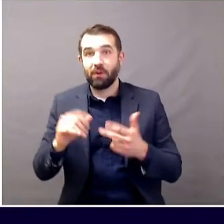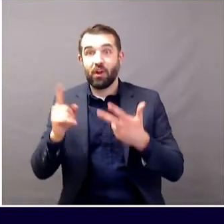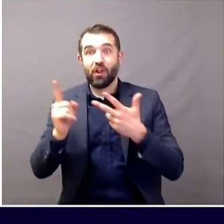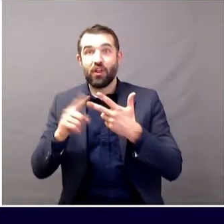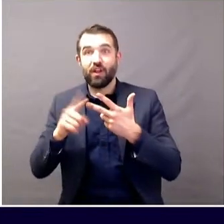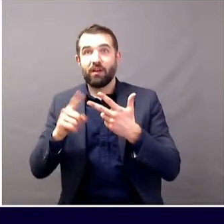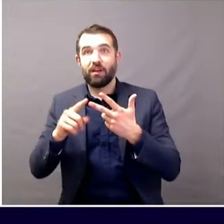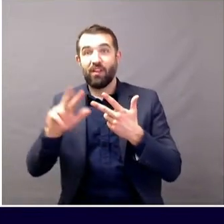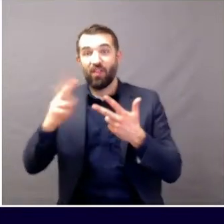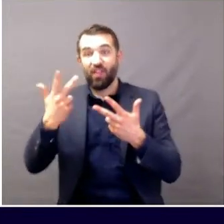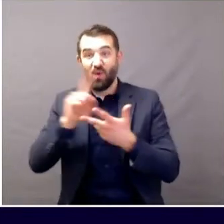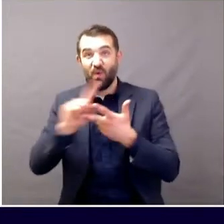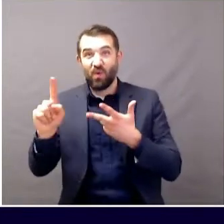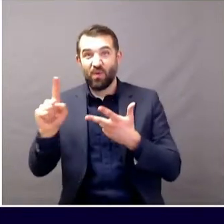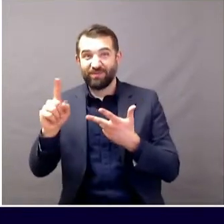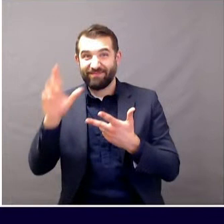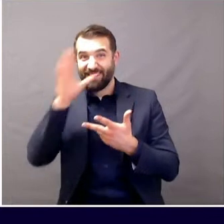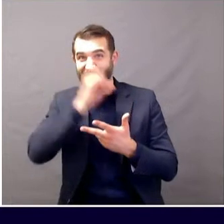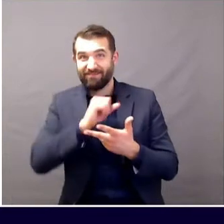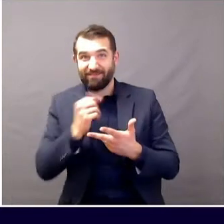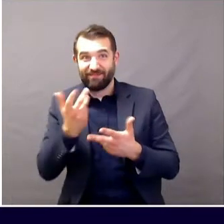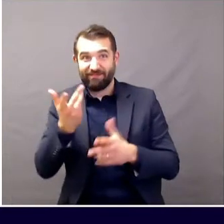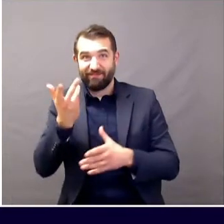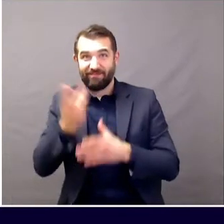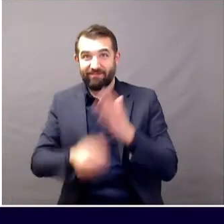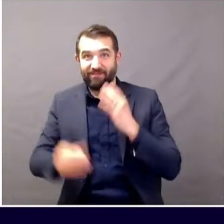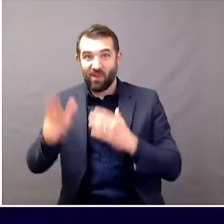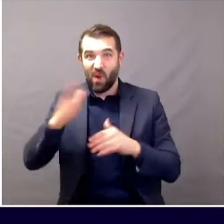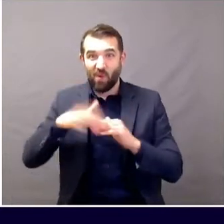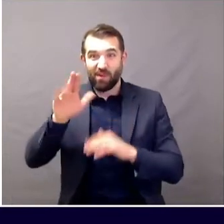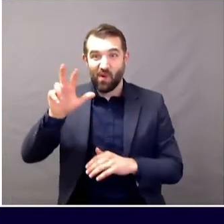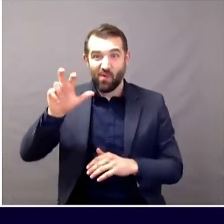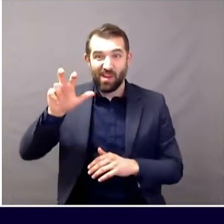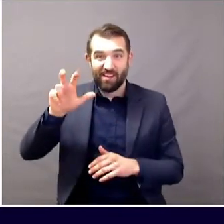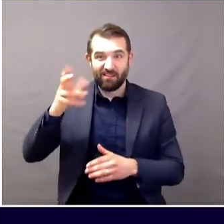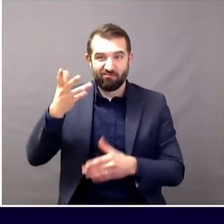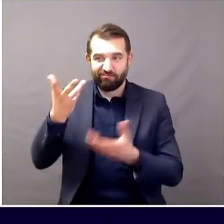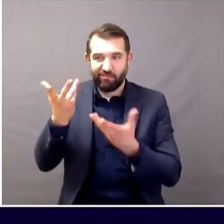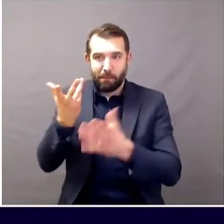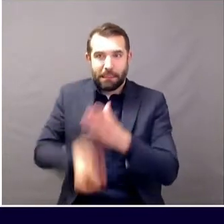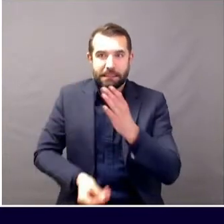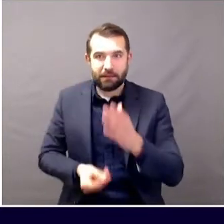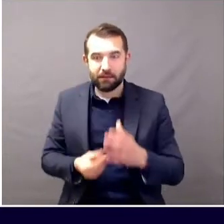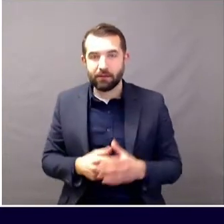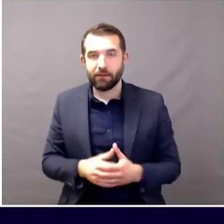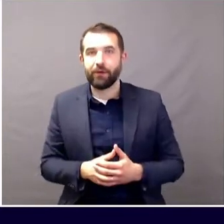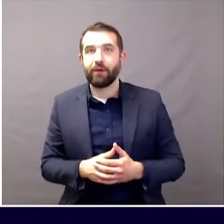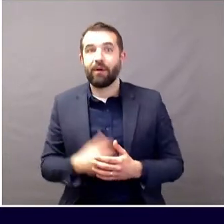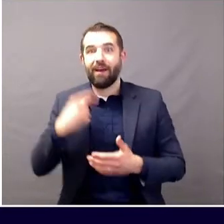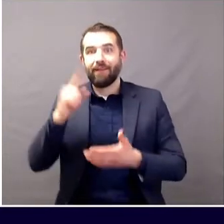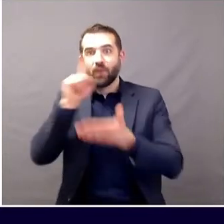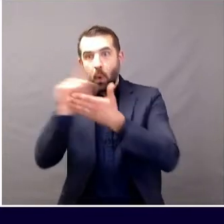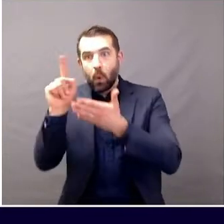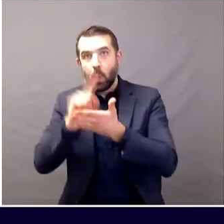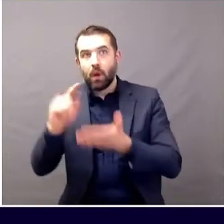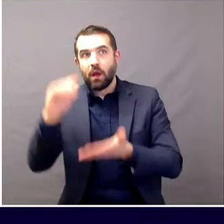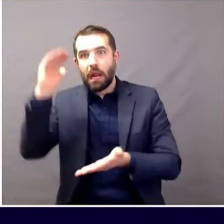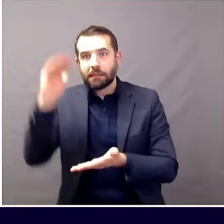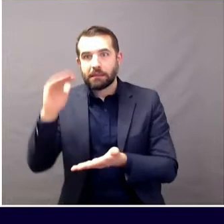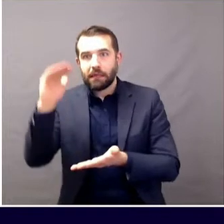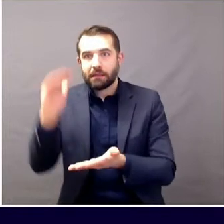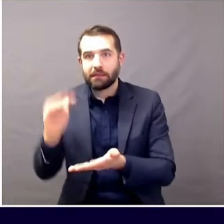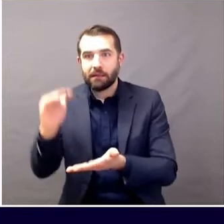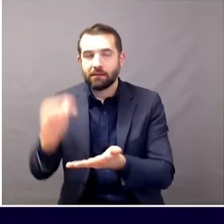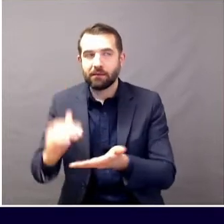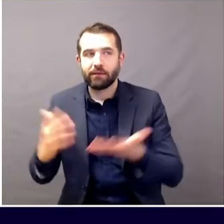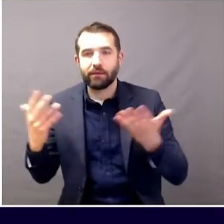than we thought. Unfortunately, being shorted in that fashion has system-wide implications. It's on its way,